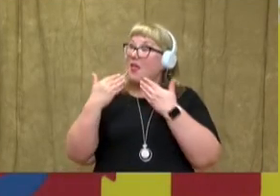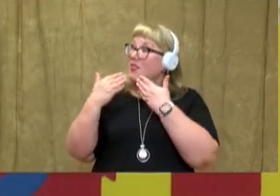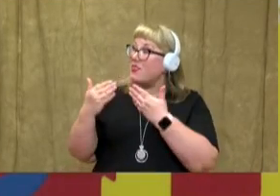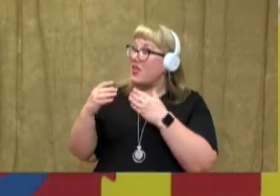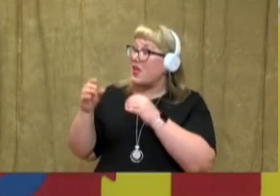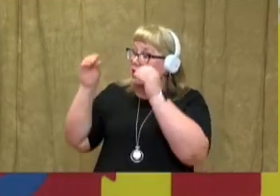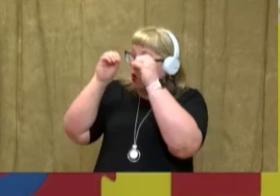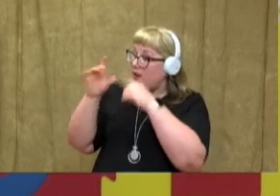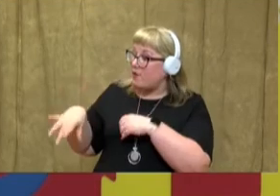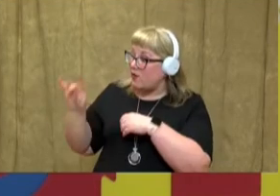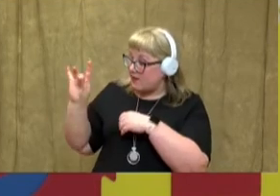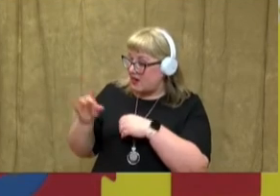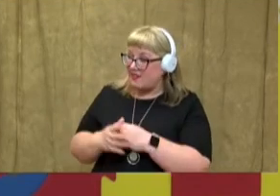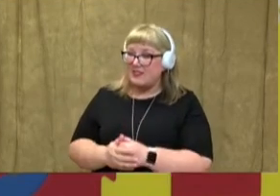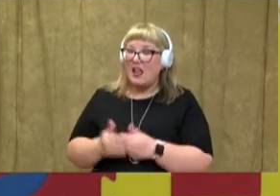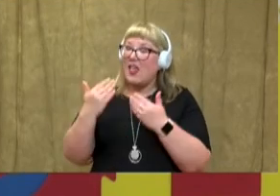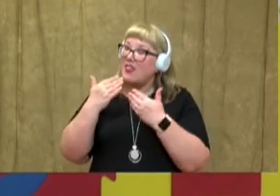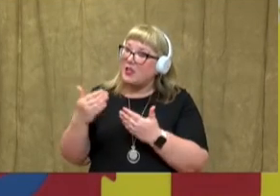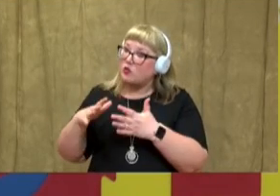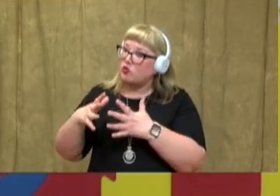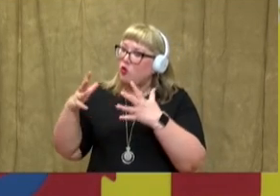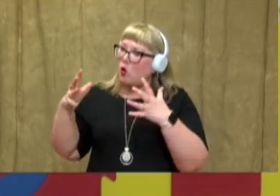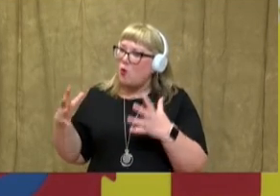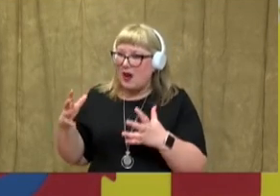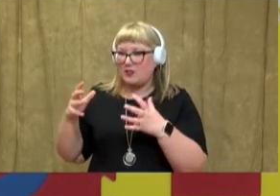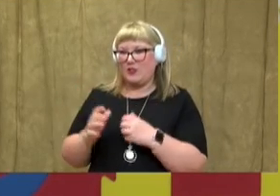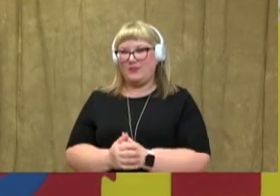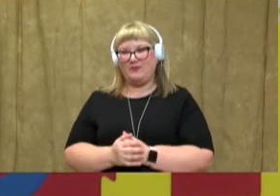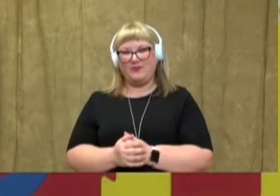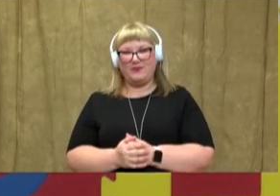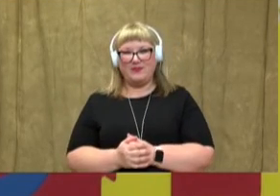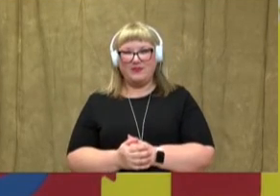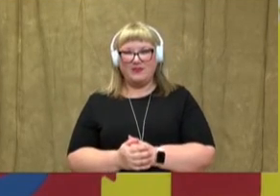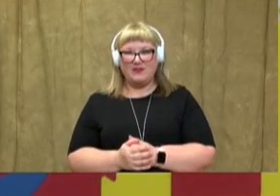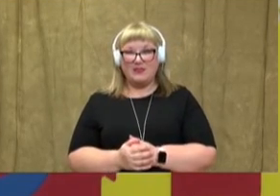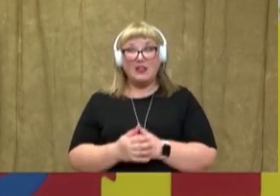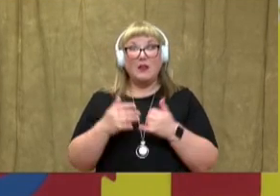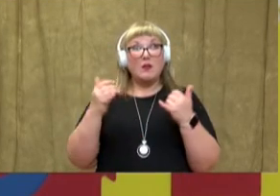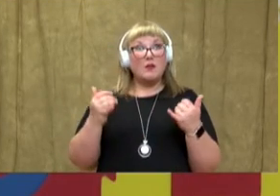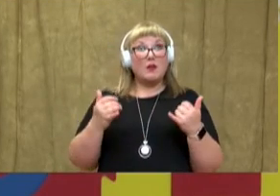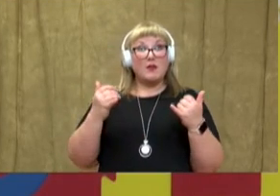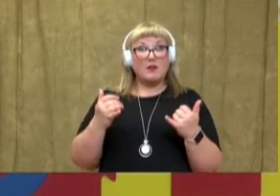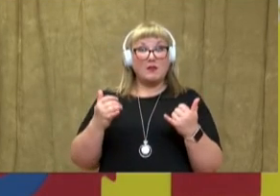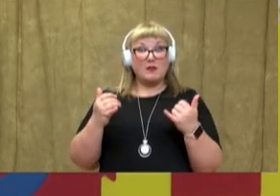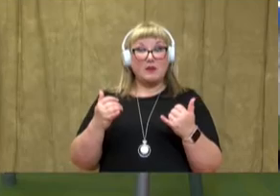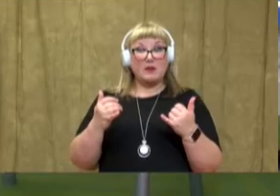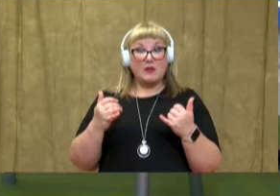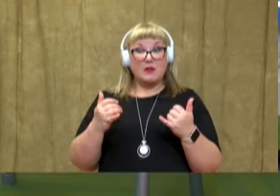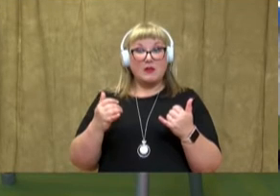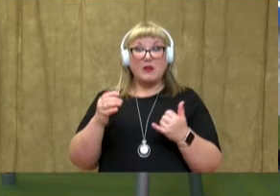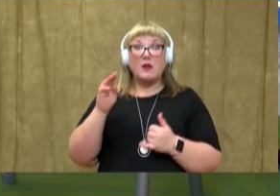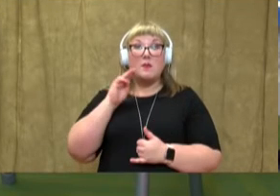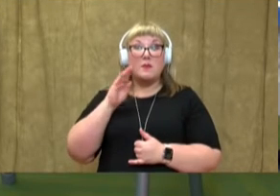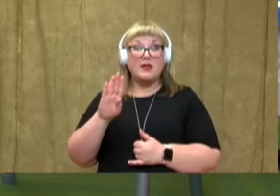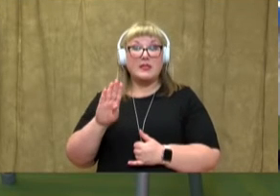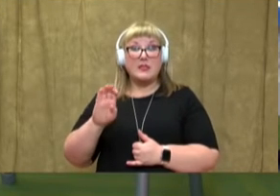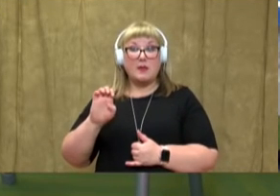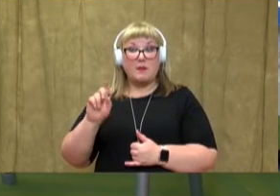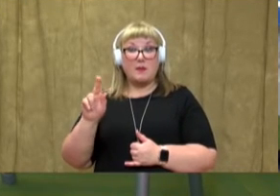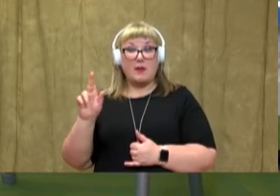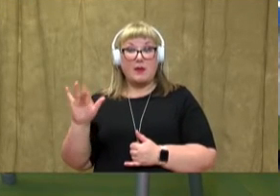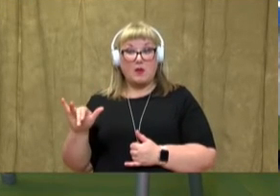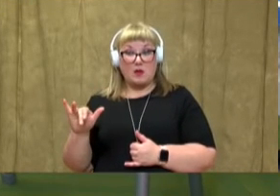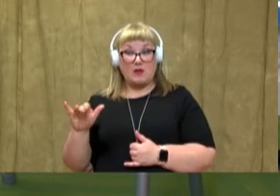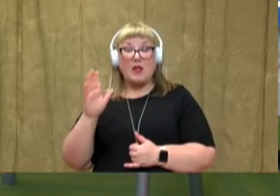for finding him. Thank you so much. All right, now we're going to go to Miss Berry, who is going to